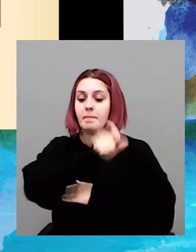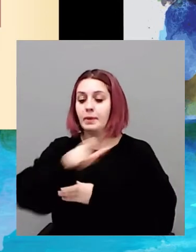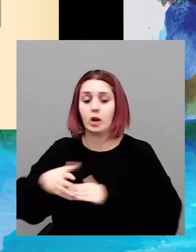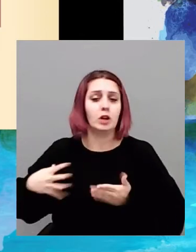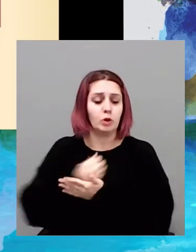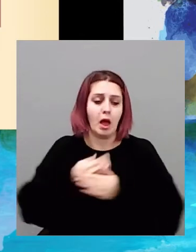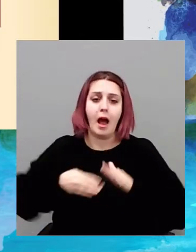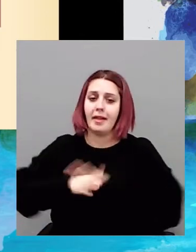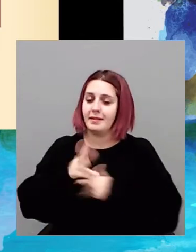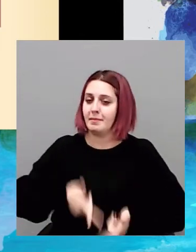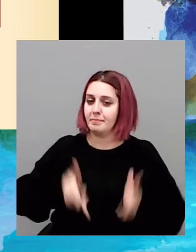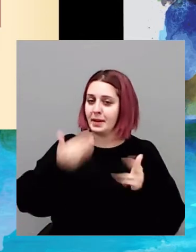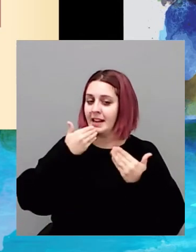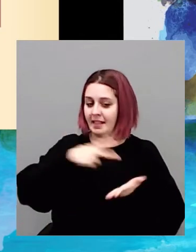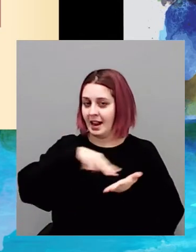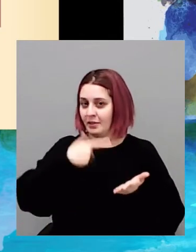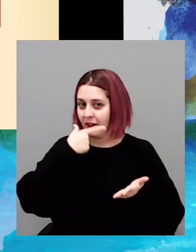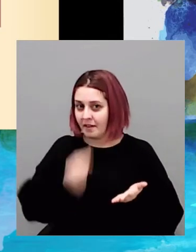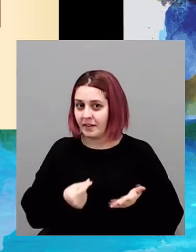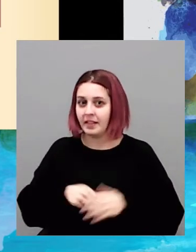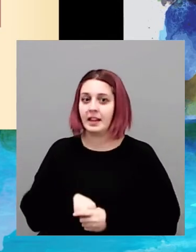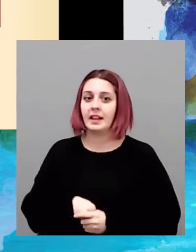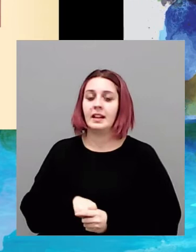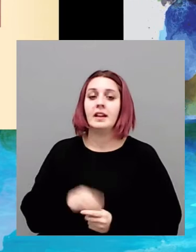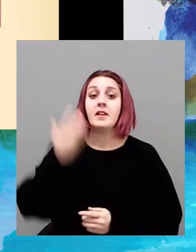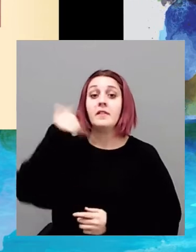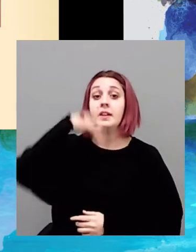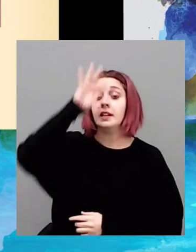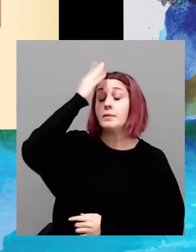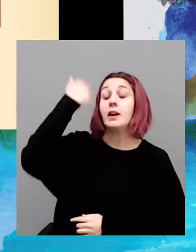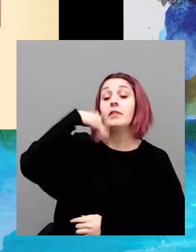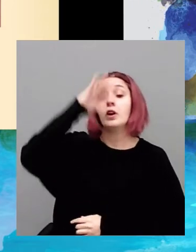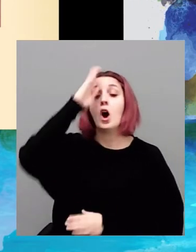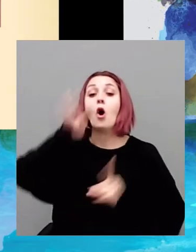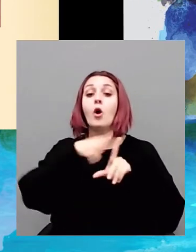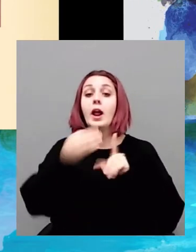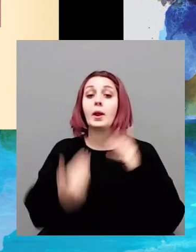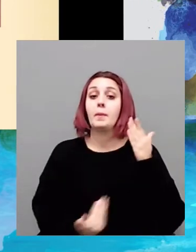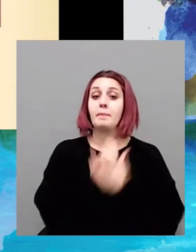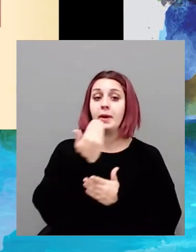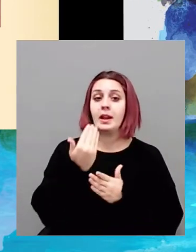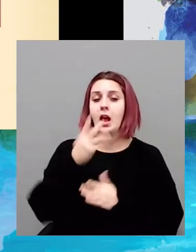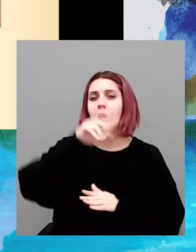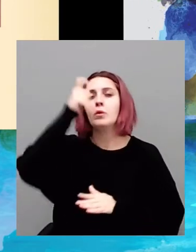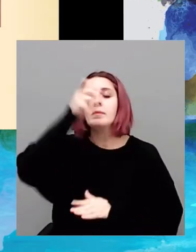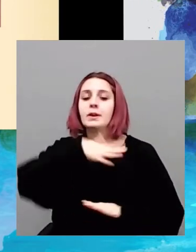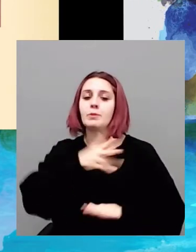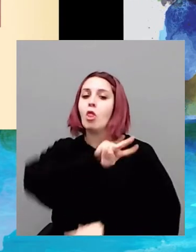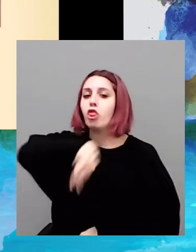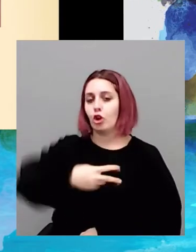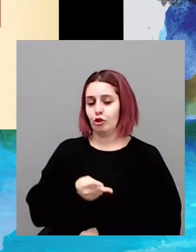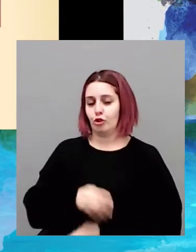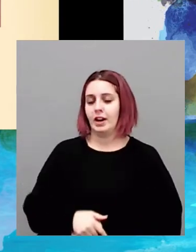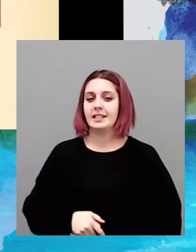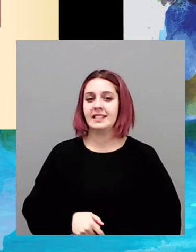tell simple stories about the city and their monuments. They use the methodology of easy read that makes possible the access to